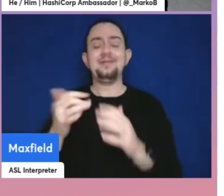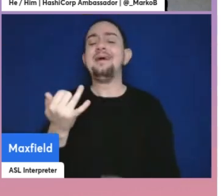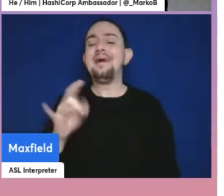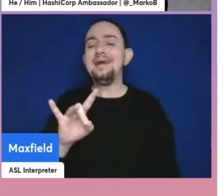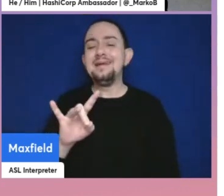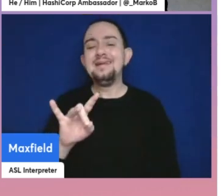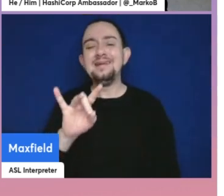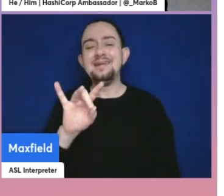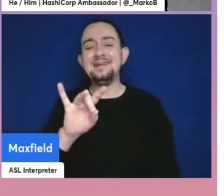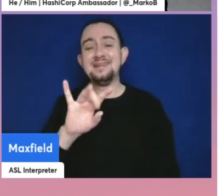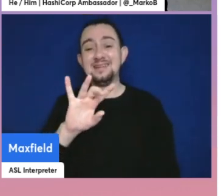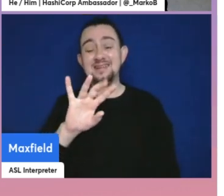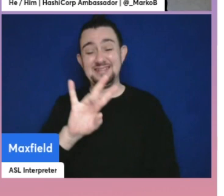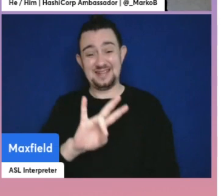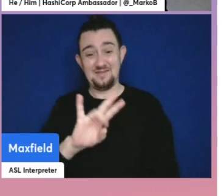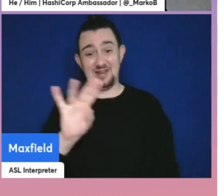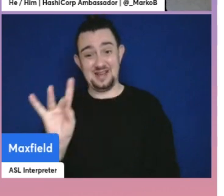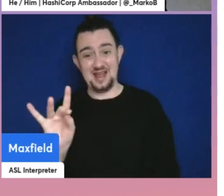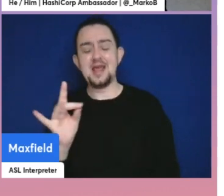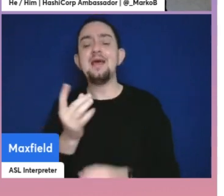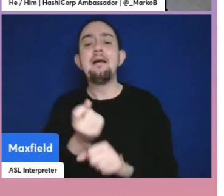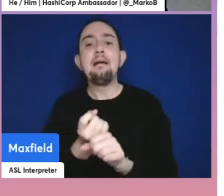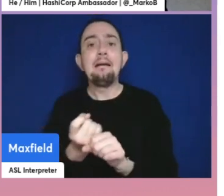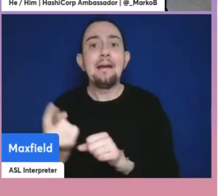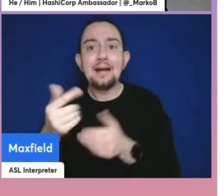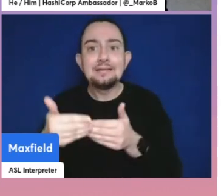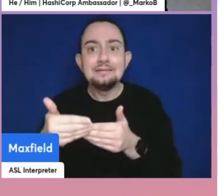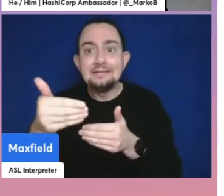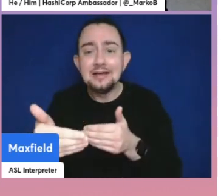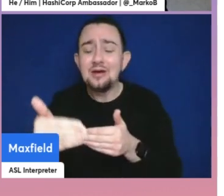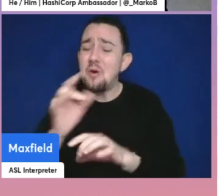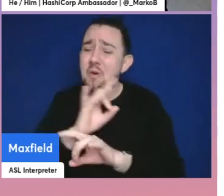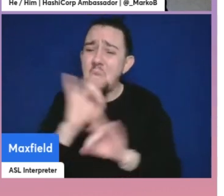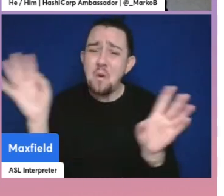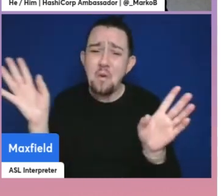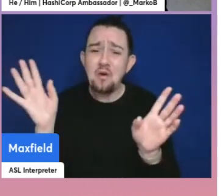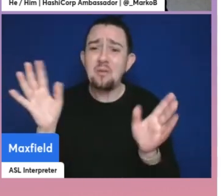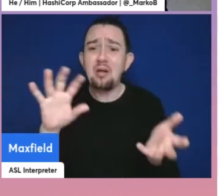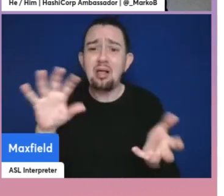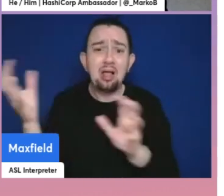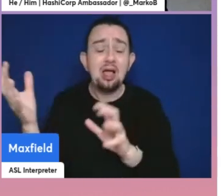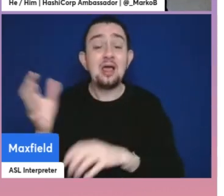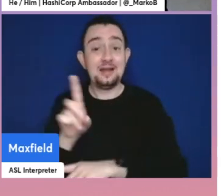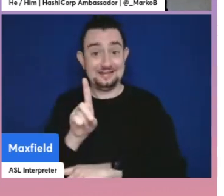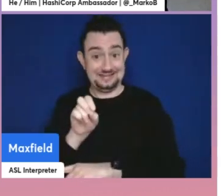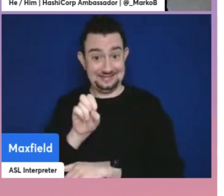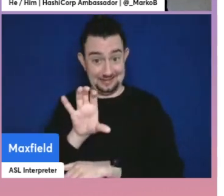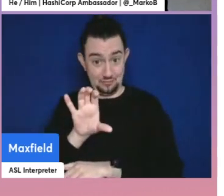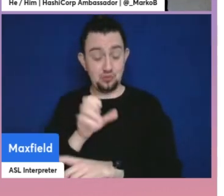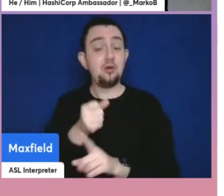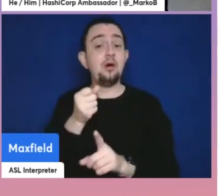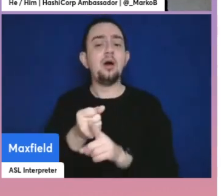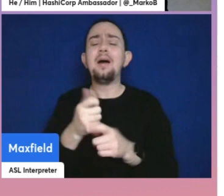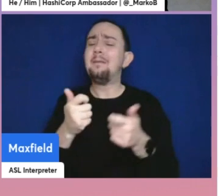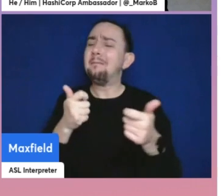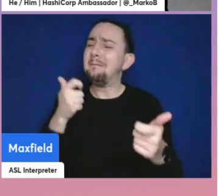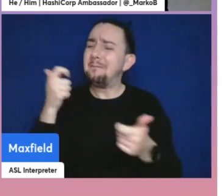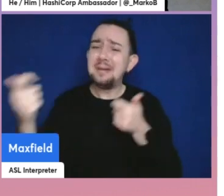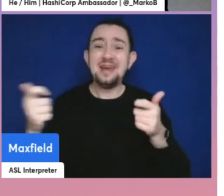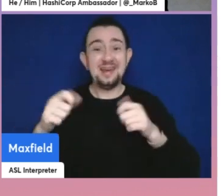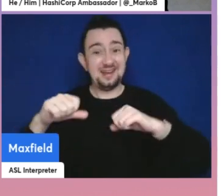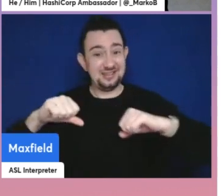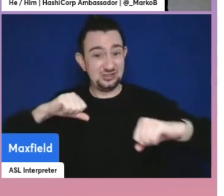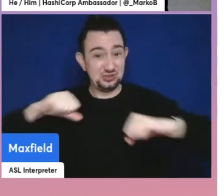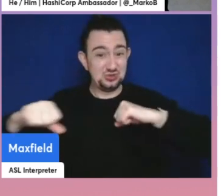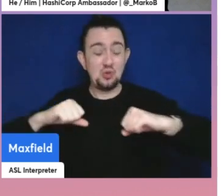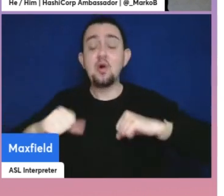a year after 1878, there was a horrible disaster where in December there was a big storm and actually the bridge collapsed during the